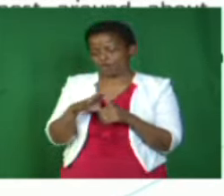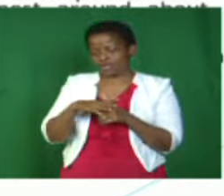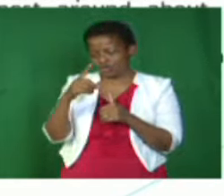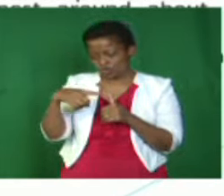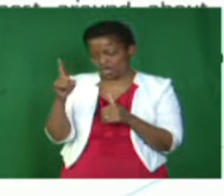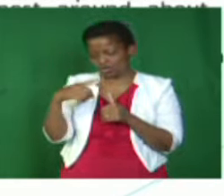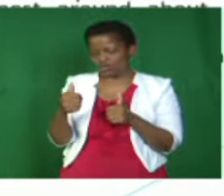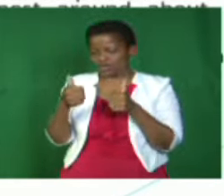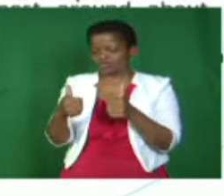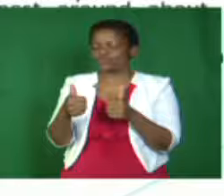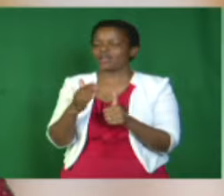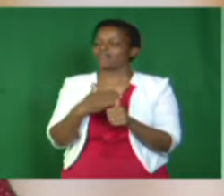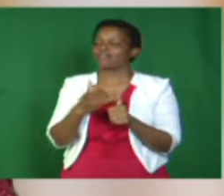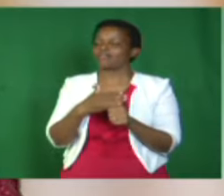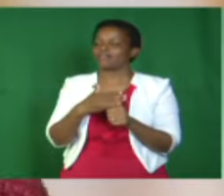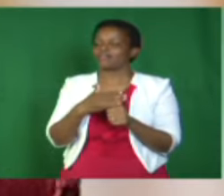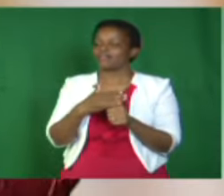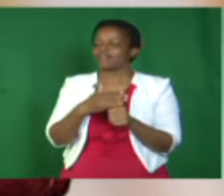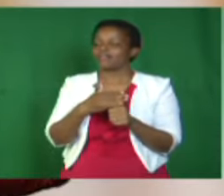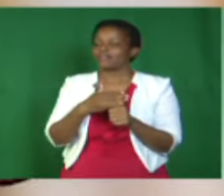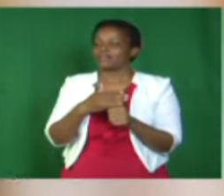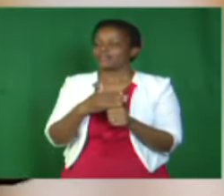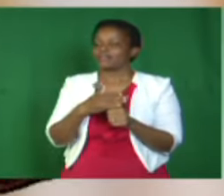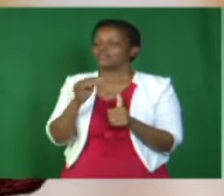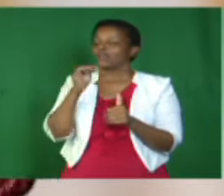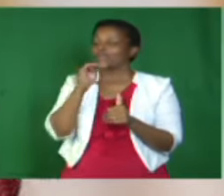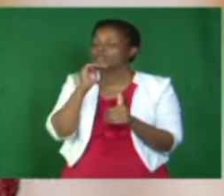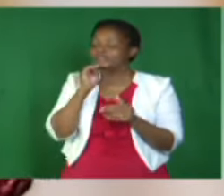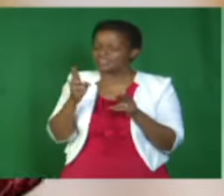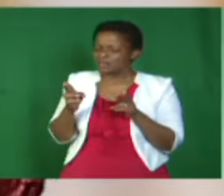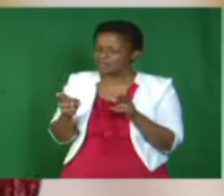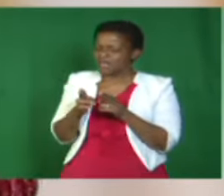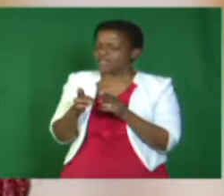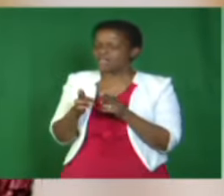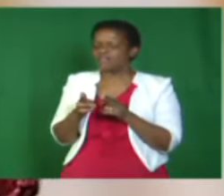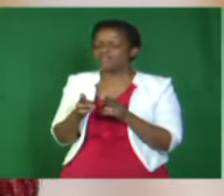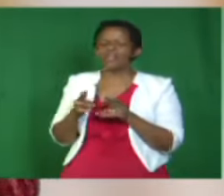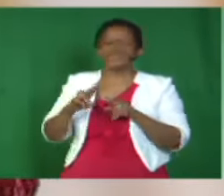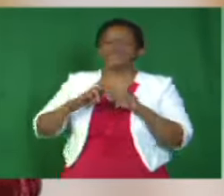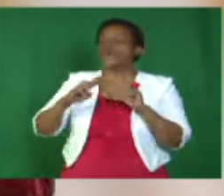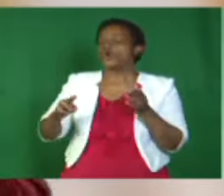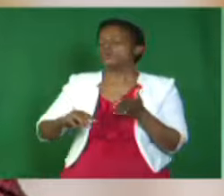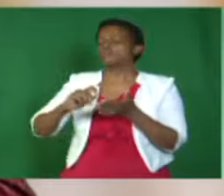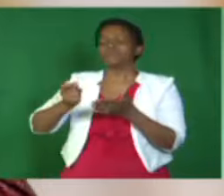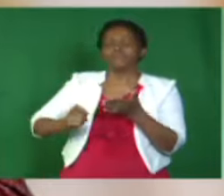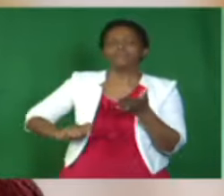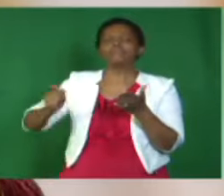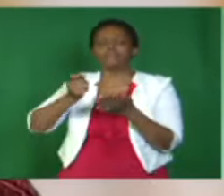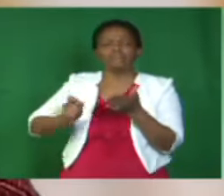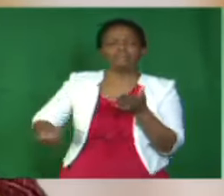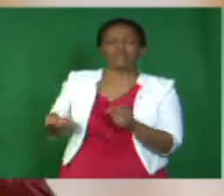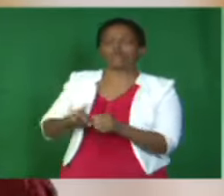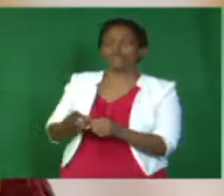by being brief, I mean that just do not overemphasize or repeat certain material.